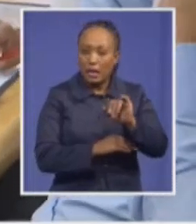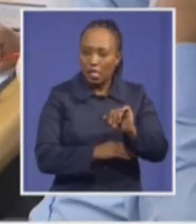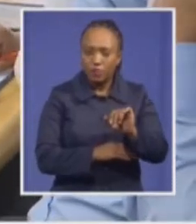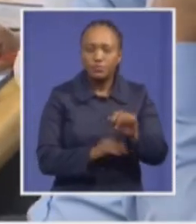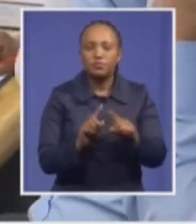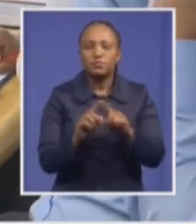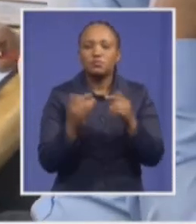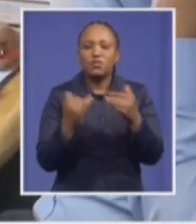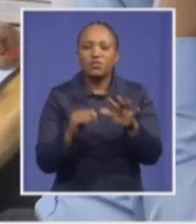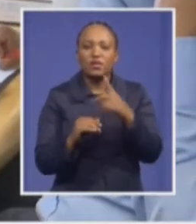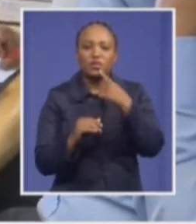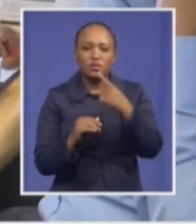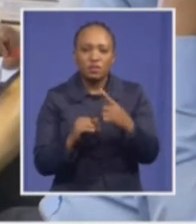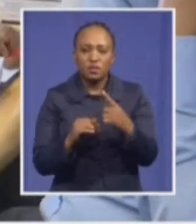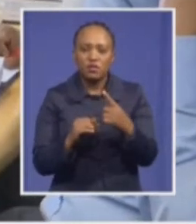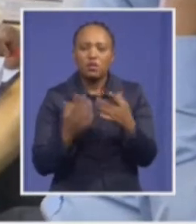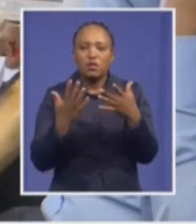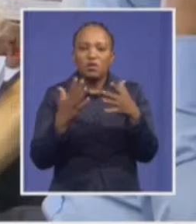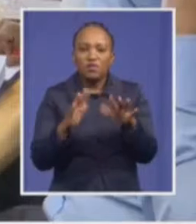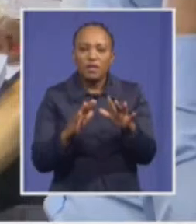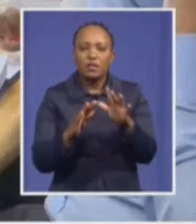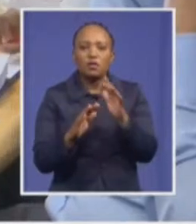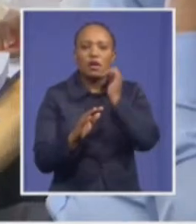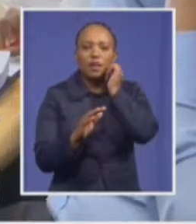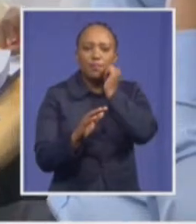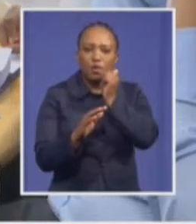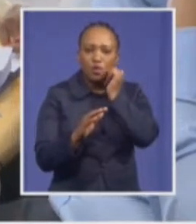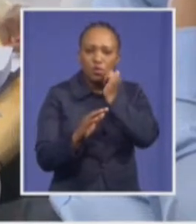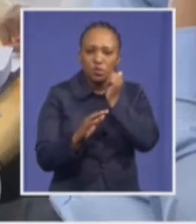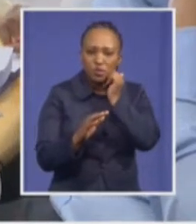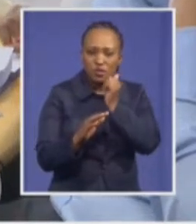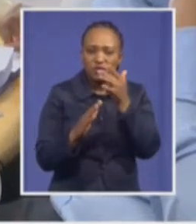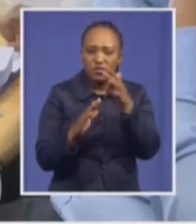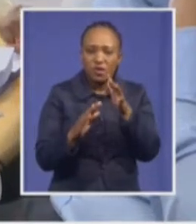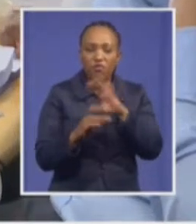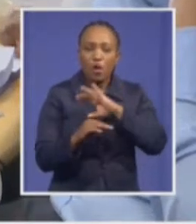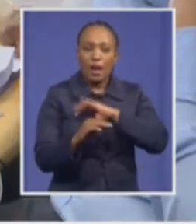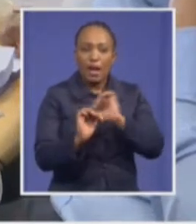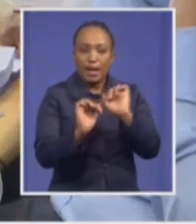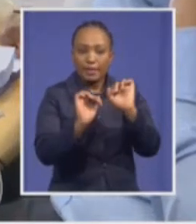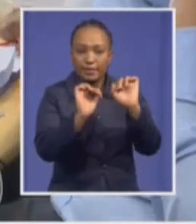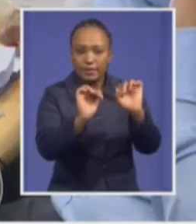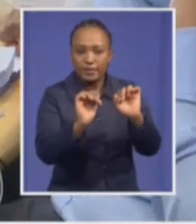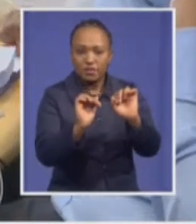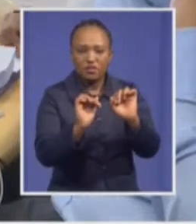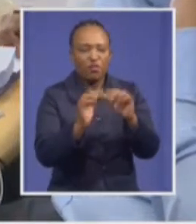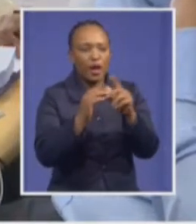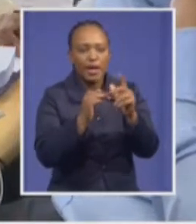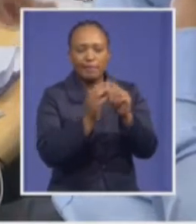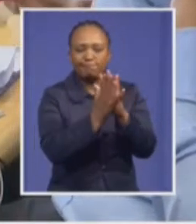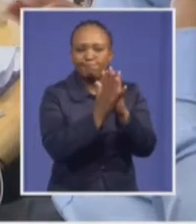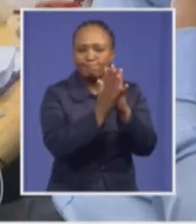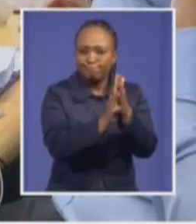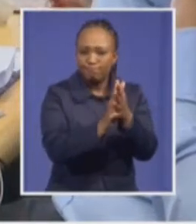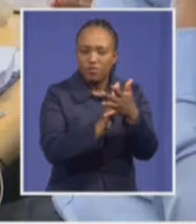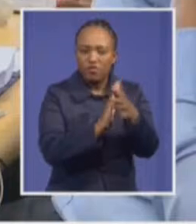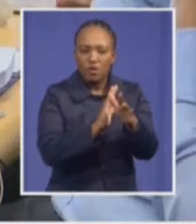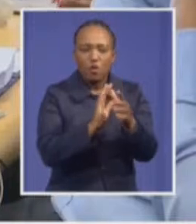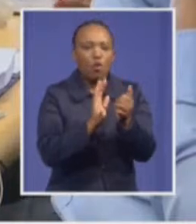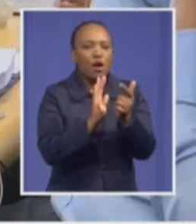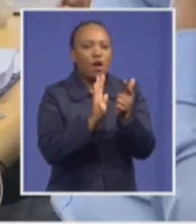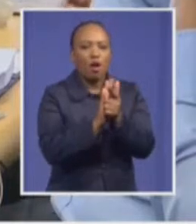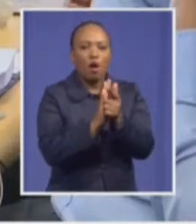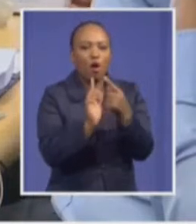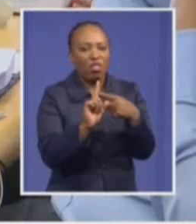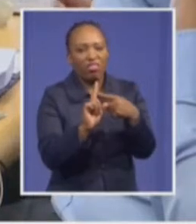apologize unreservedly to your client for the damages and inconveniences caused by the unlawful airing, etc., etc. Did you ever